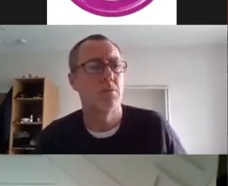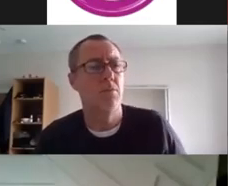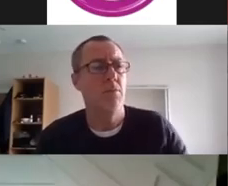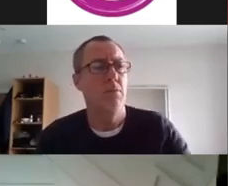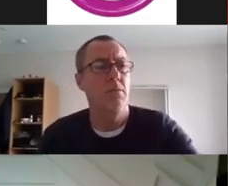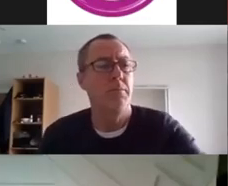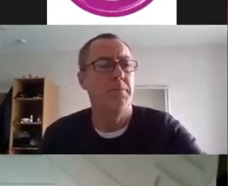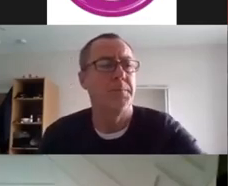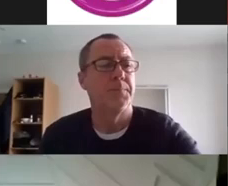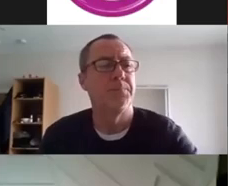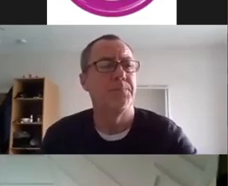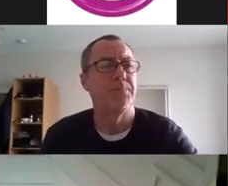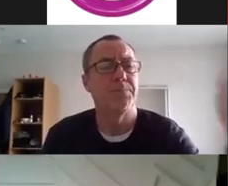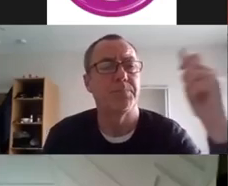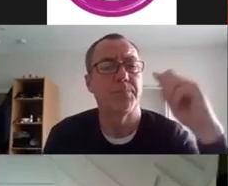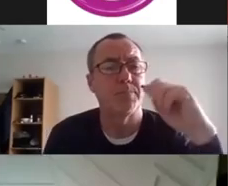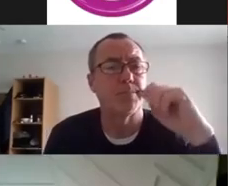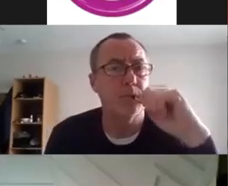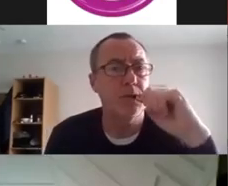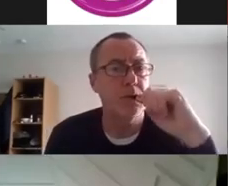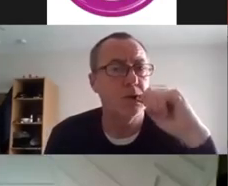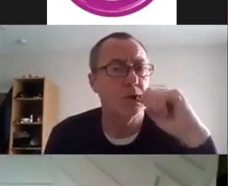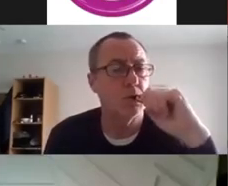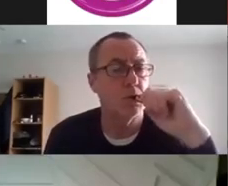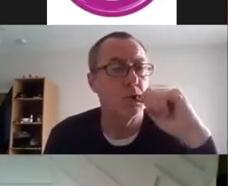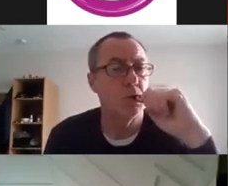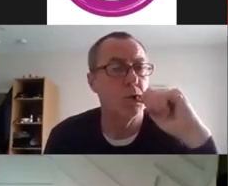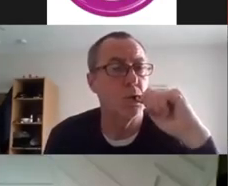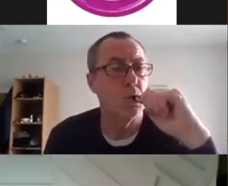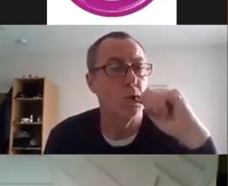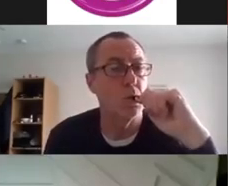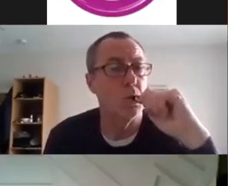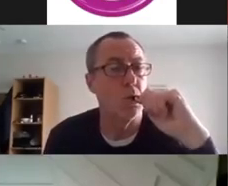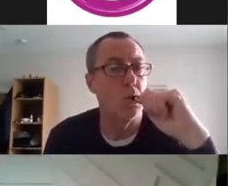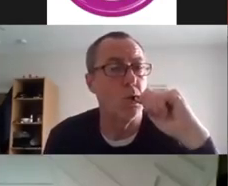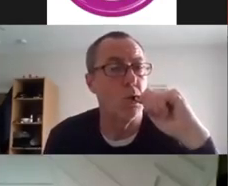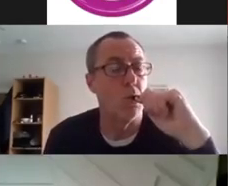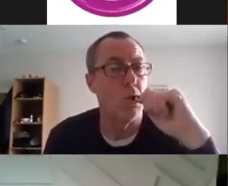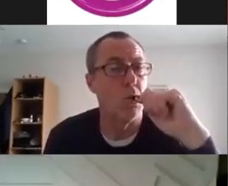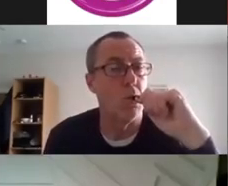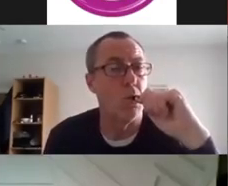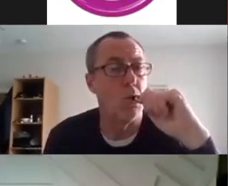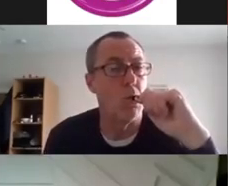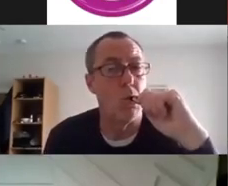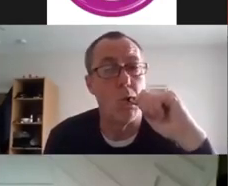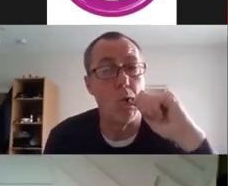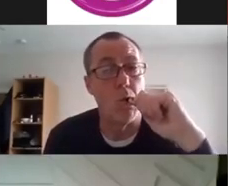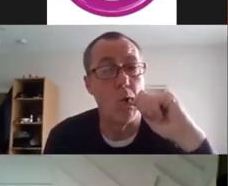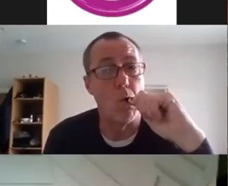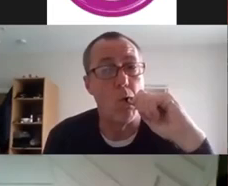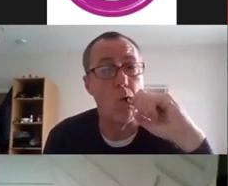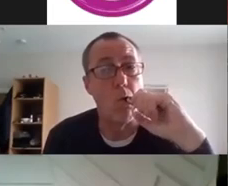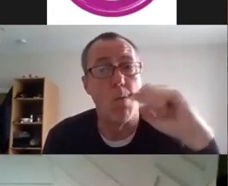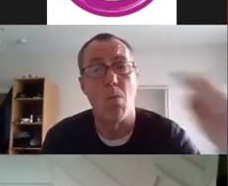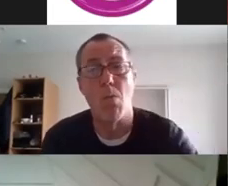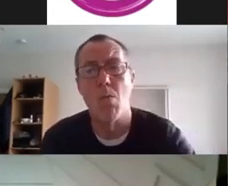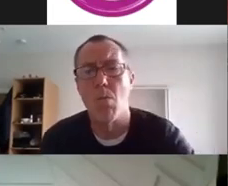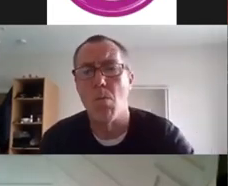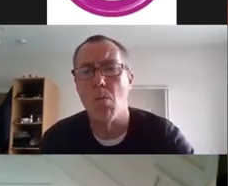that we can link it to Facebook. But Zoom, as someone's pointed out in the chat, does provide its own registration